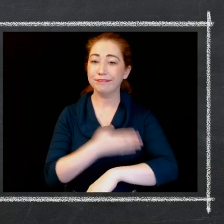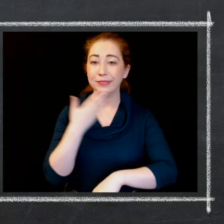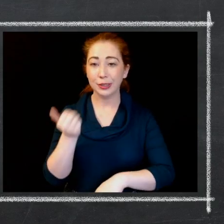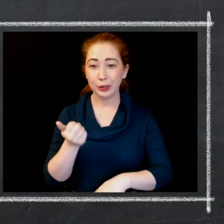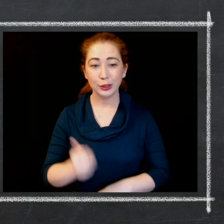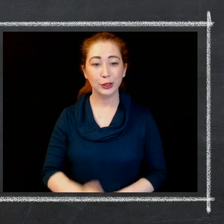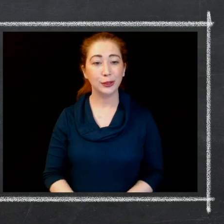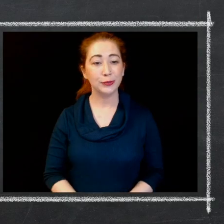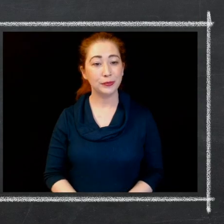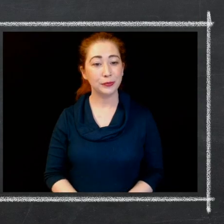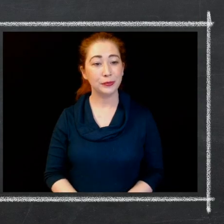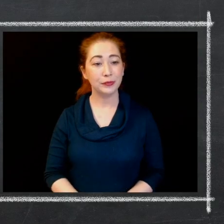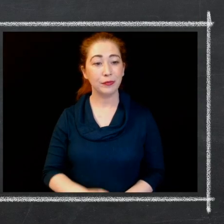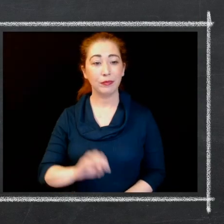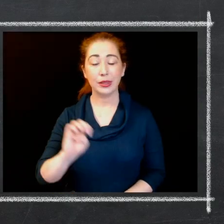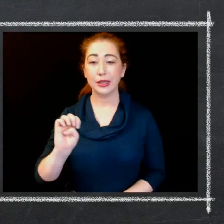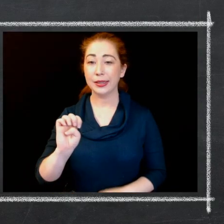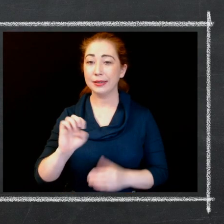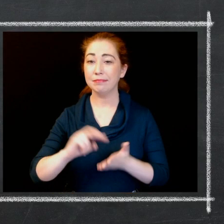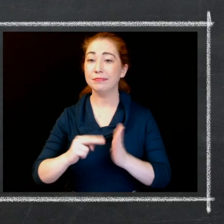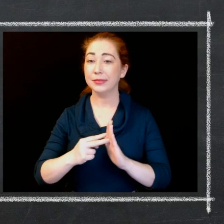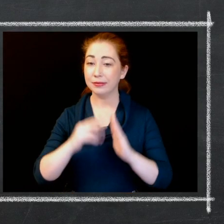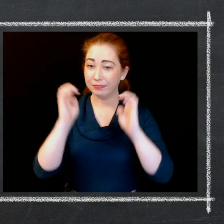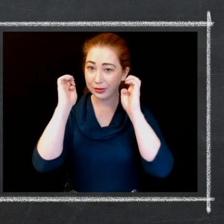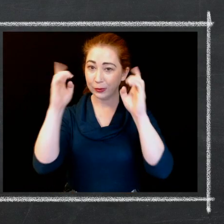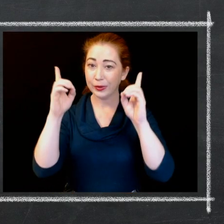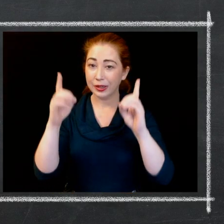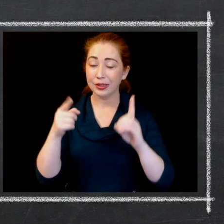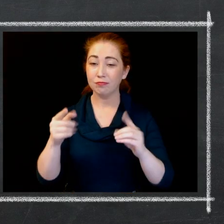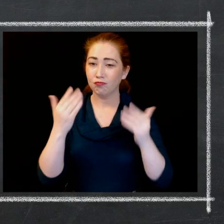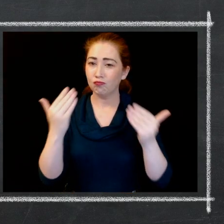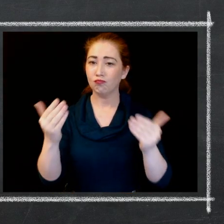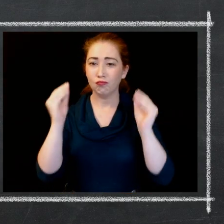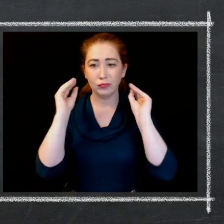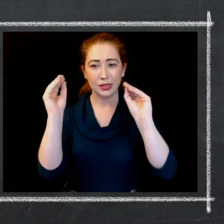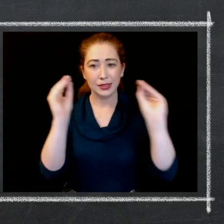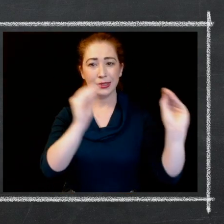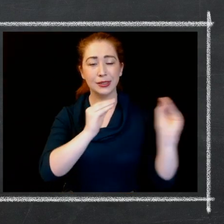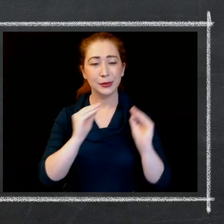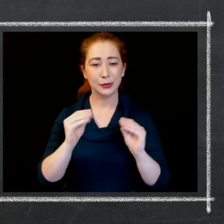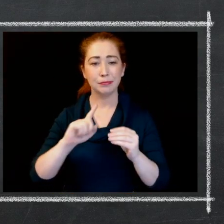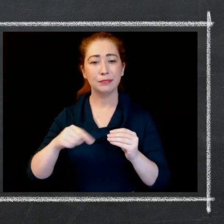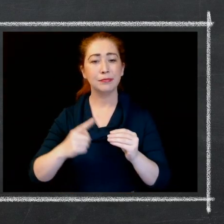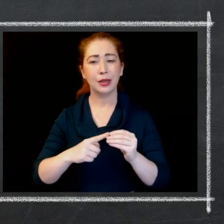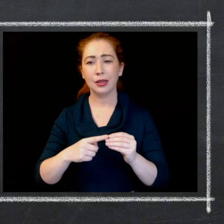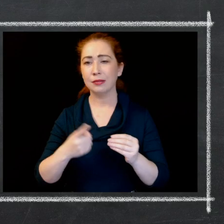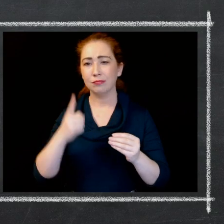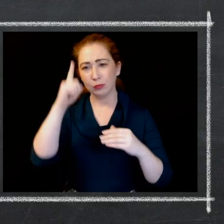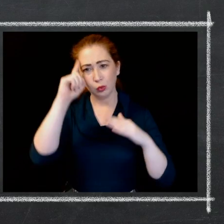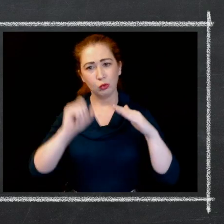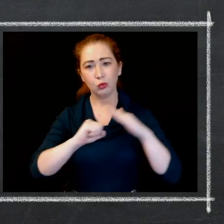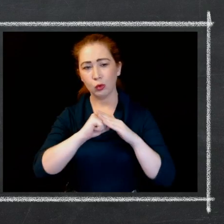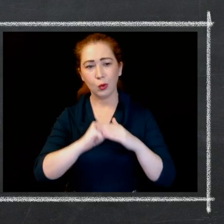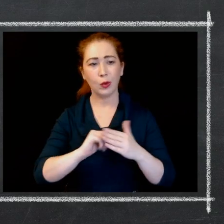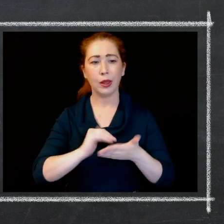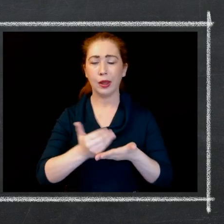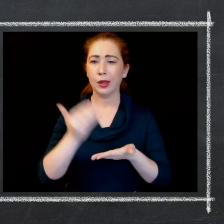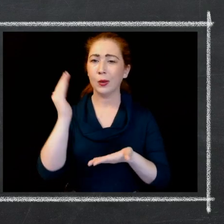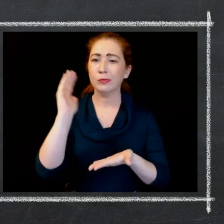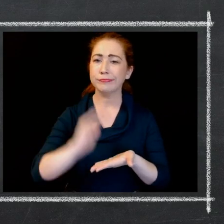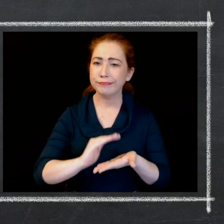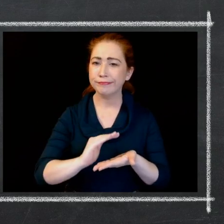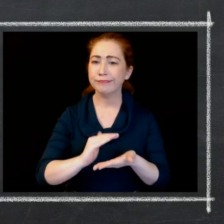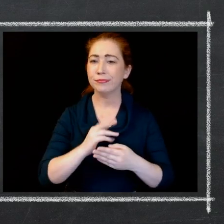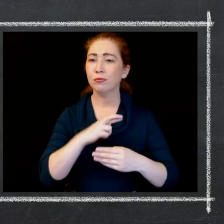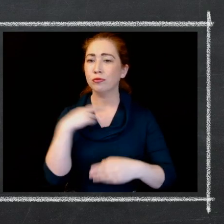to contribute as they desire. E is for educate. Educate others about stroke, how